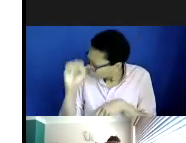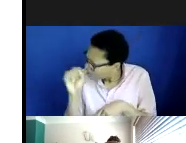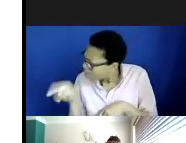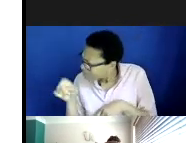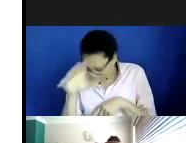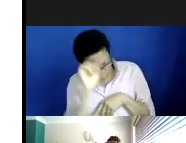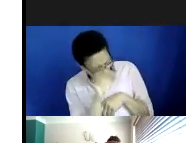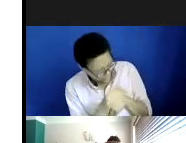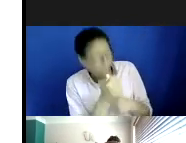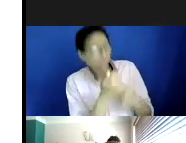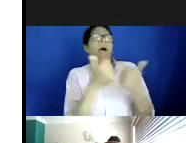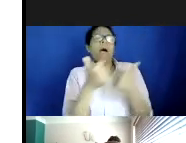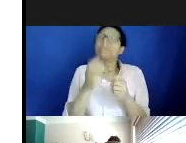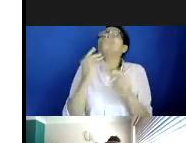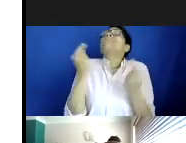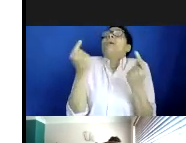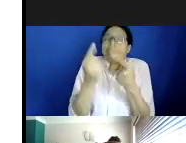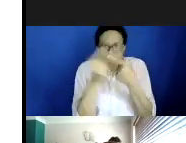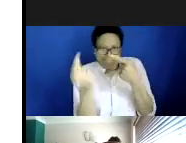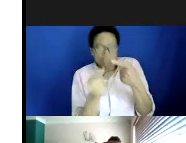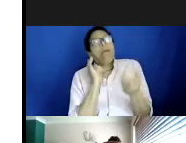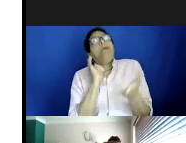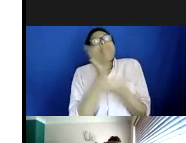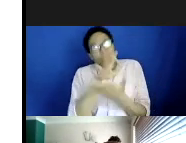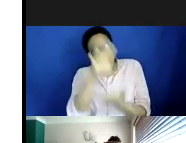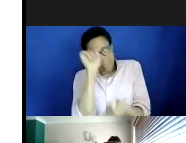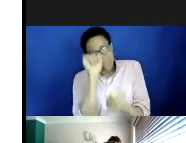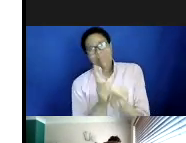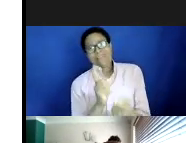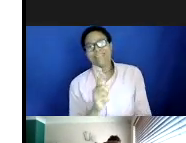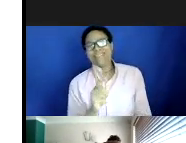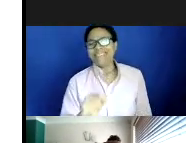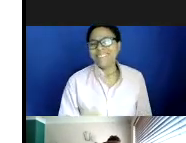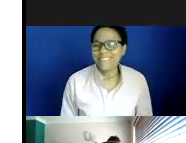certain things that we're like, we definitely remember that thing because that was not great.